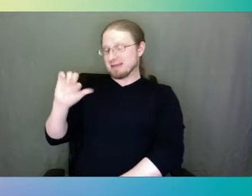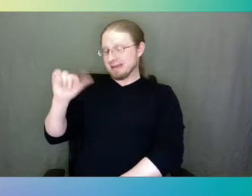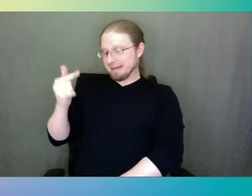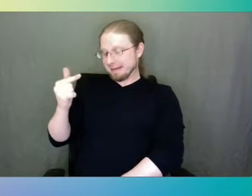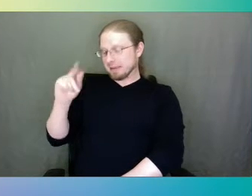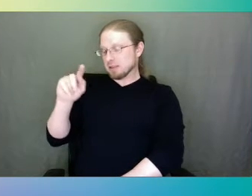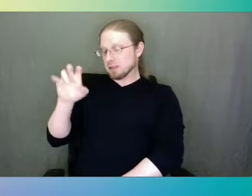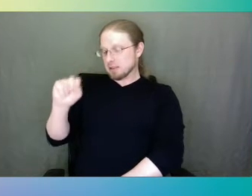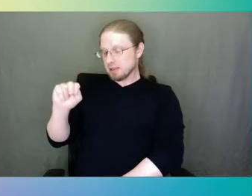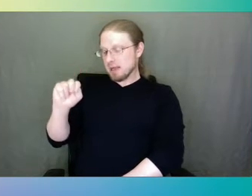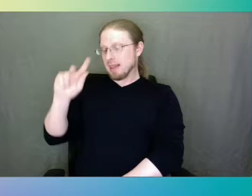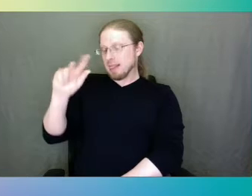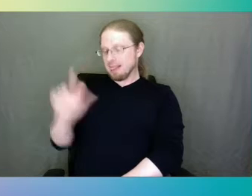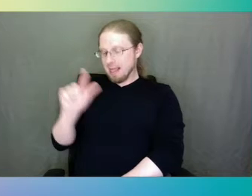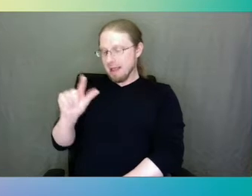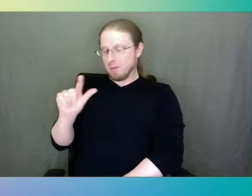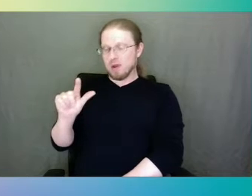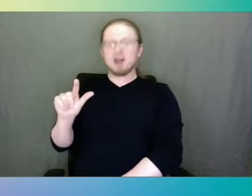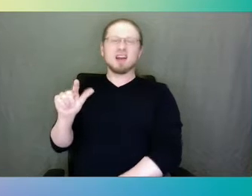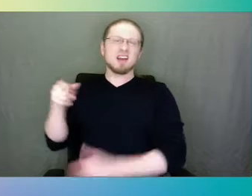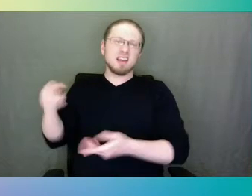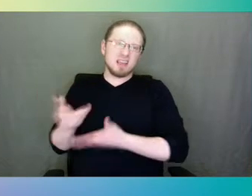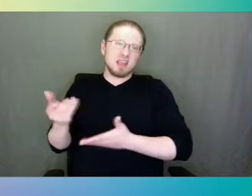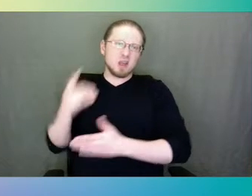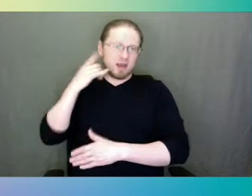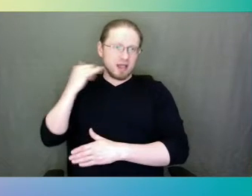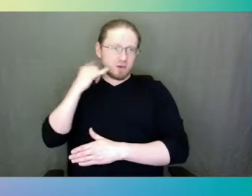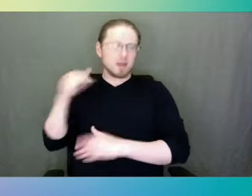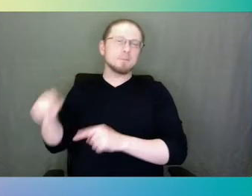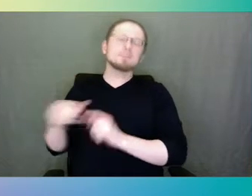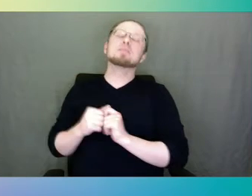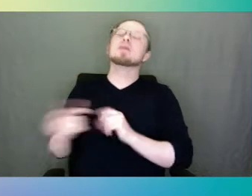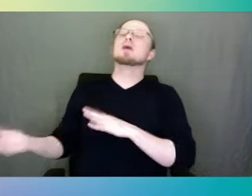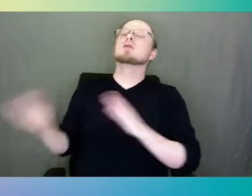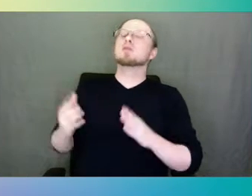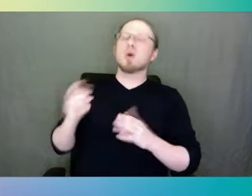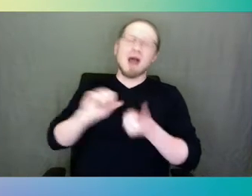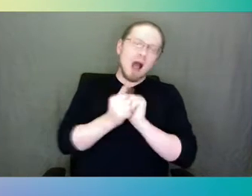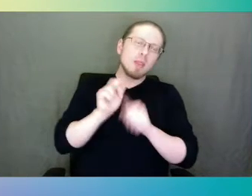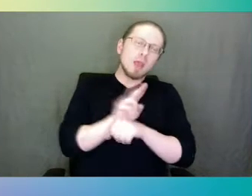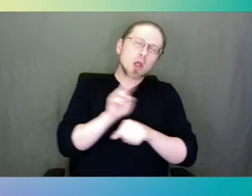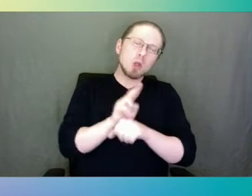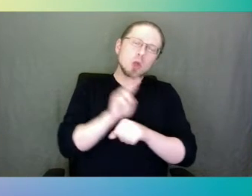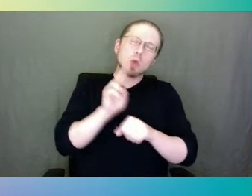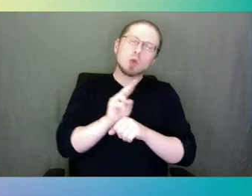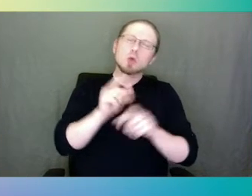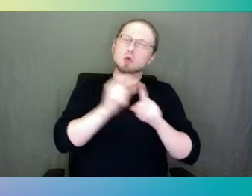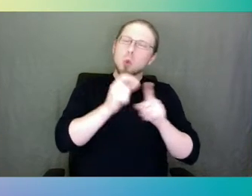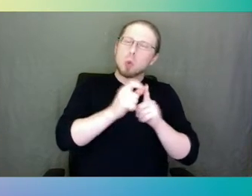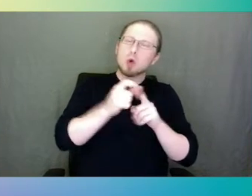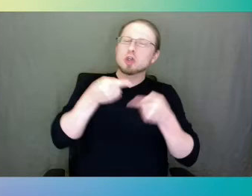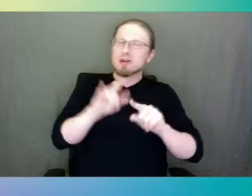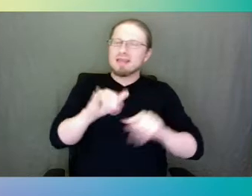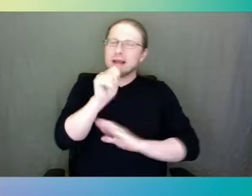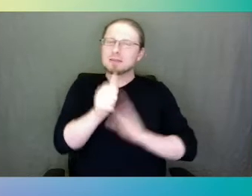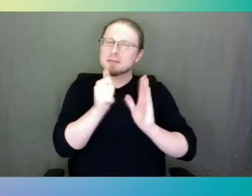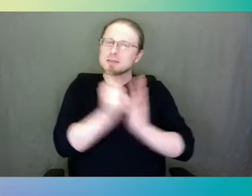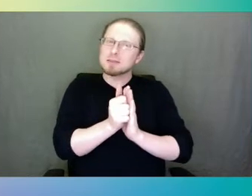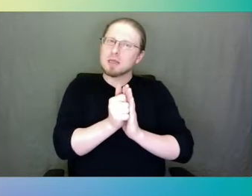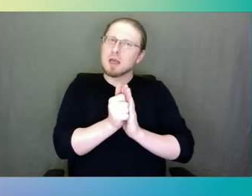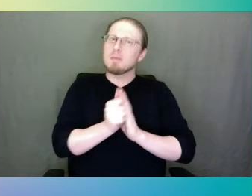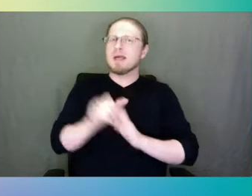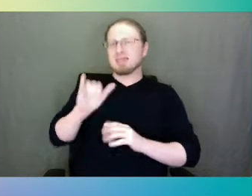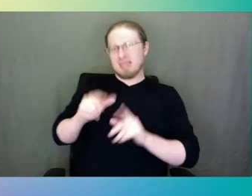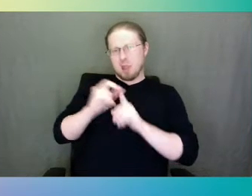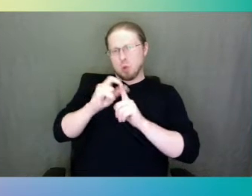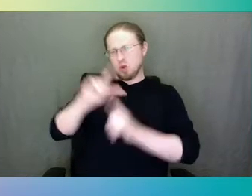can tell you from the study of looking at how they define words in these days, what John Wycliffe was thinking for the term lechery, it carried the